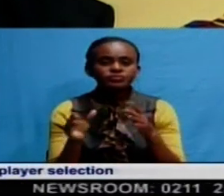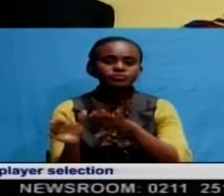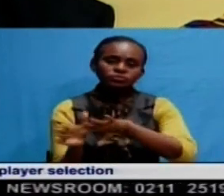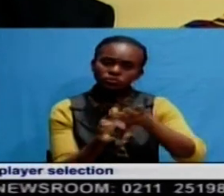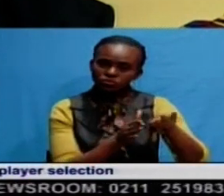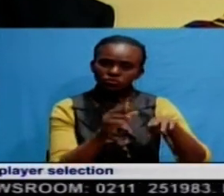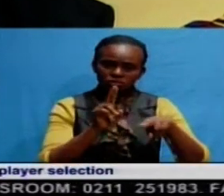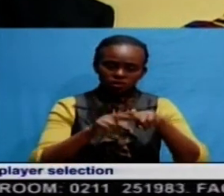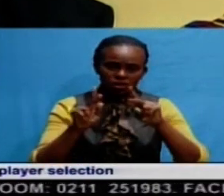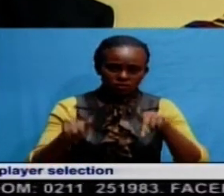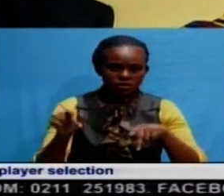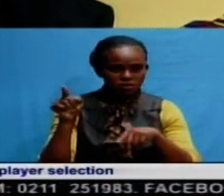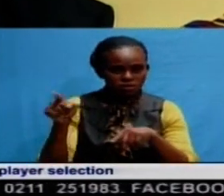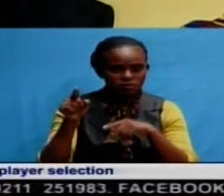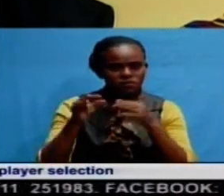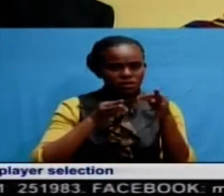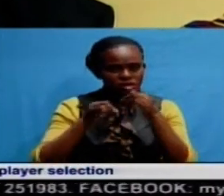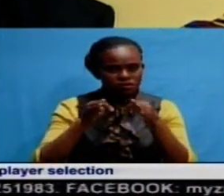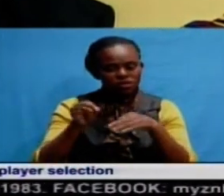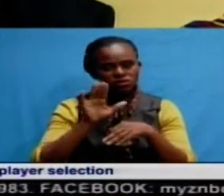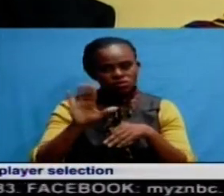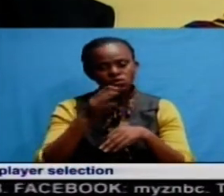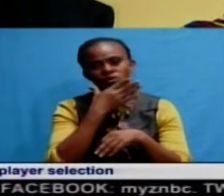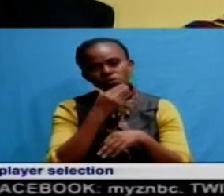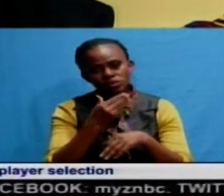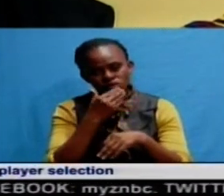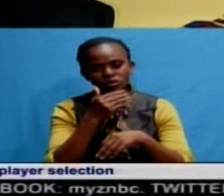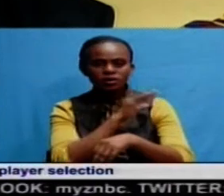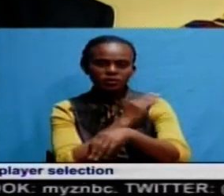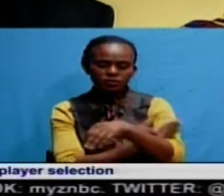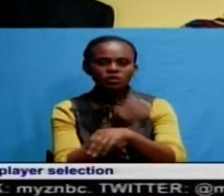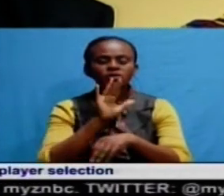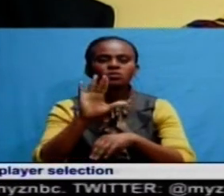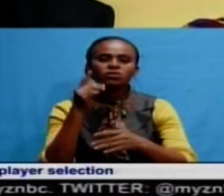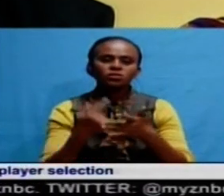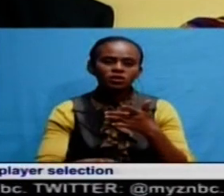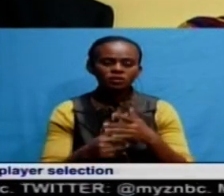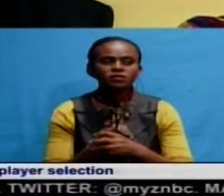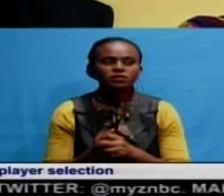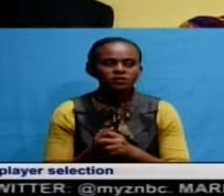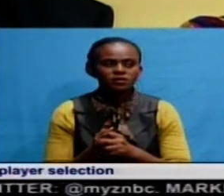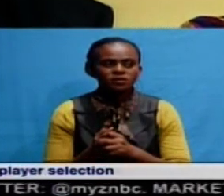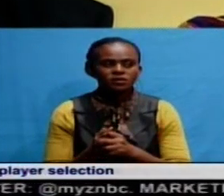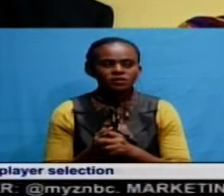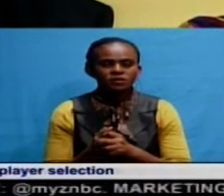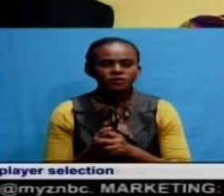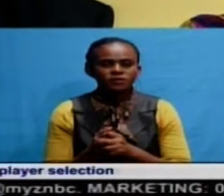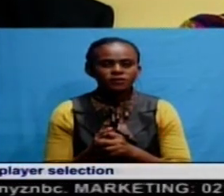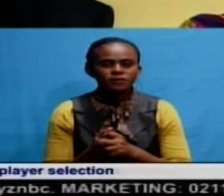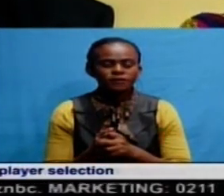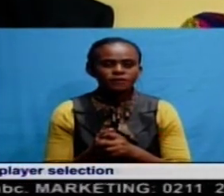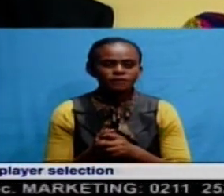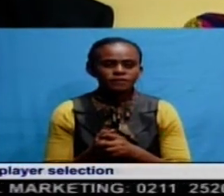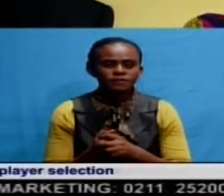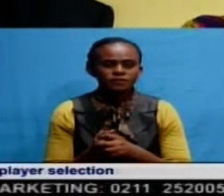Justice Mnalula Lisimba outlined his commission's scope of mandate. Get the facts as